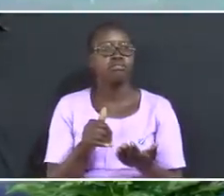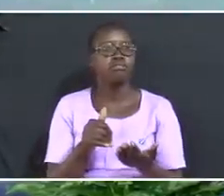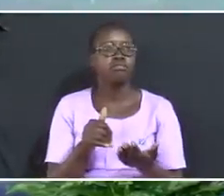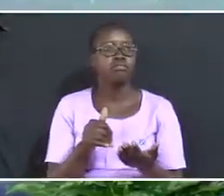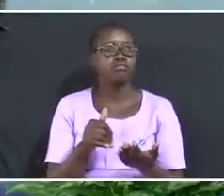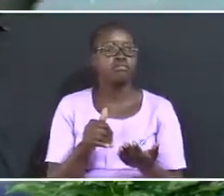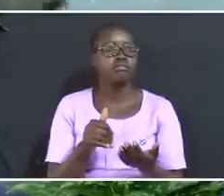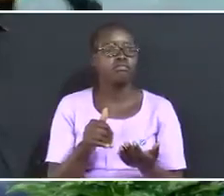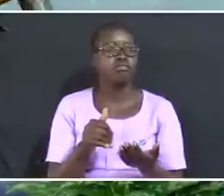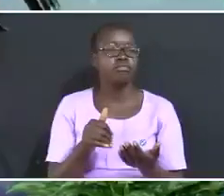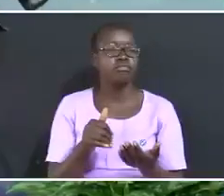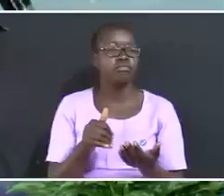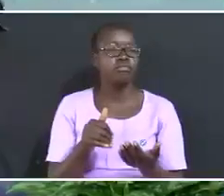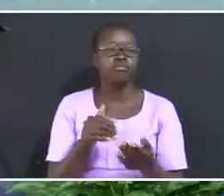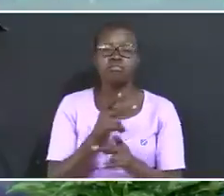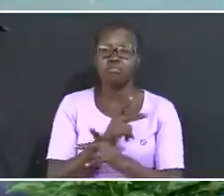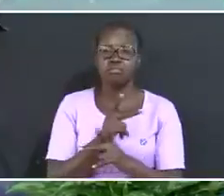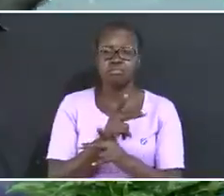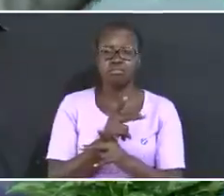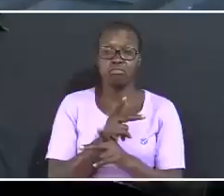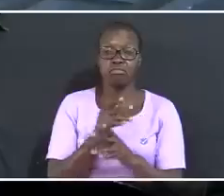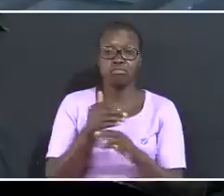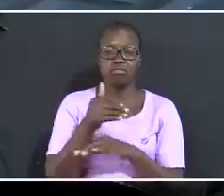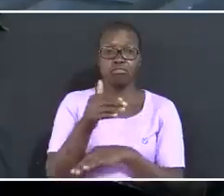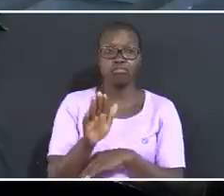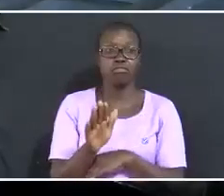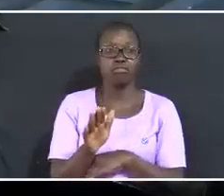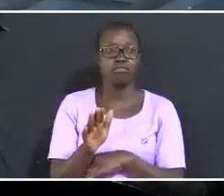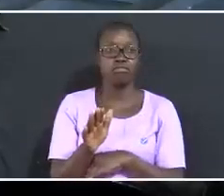we may not prevent external